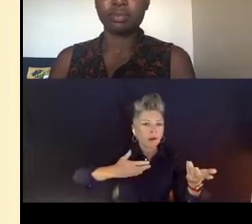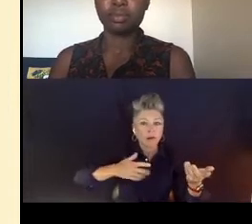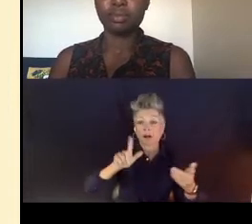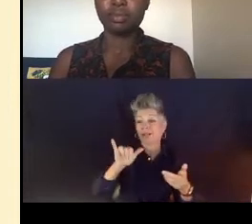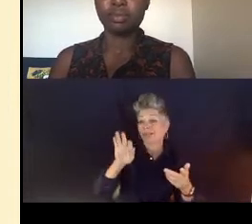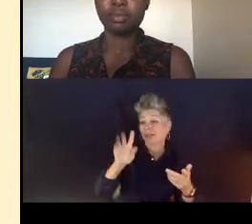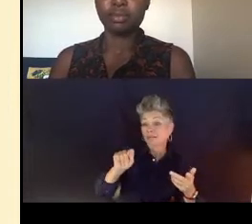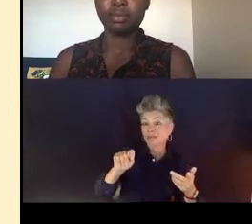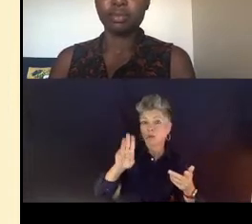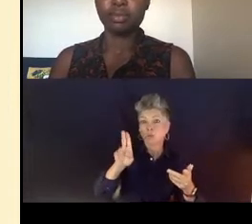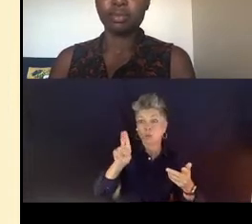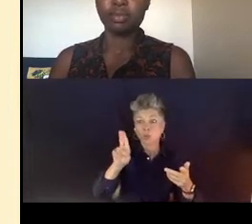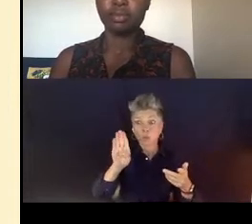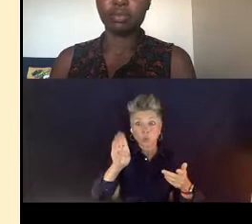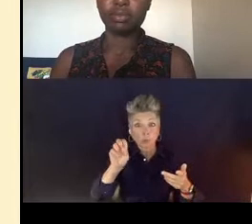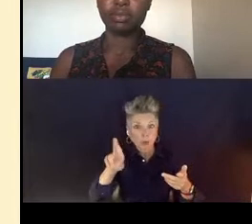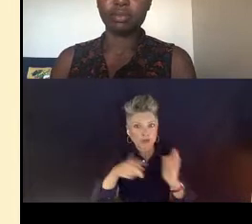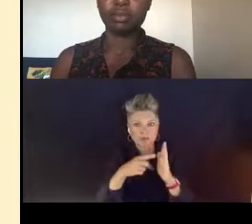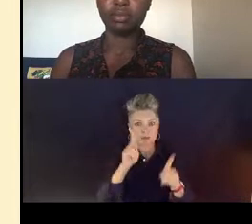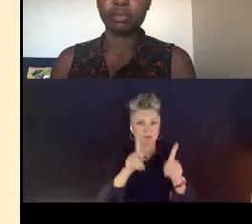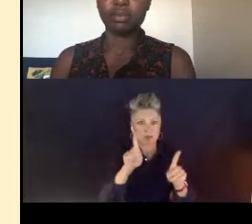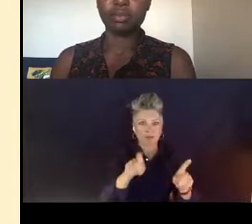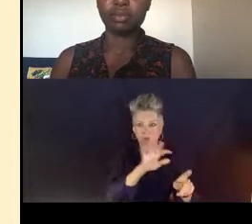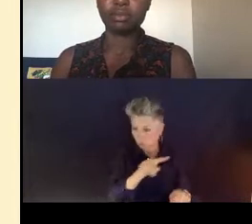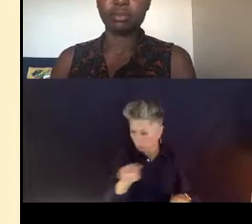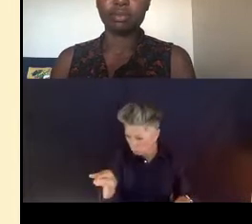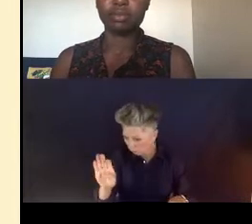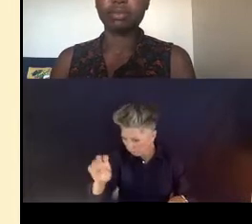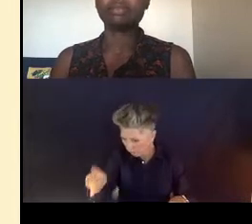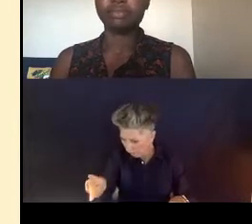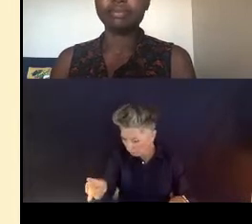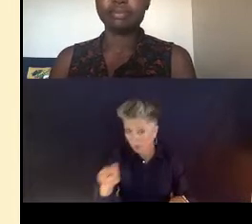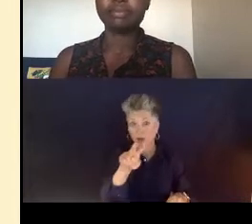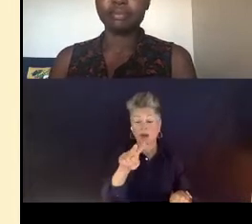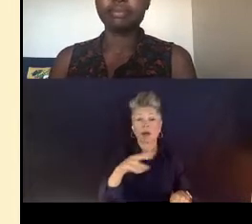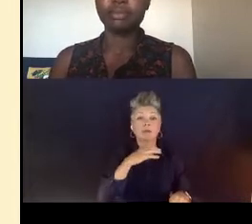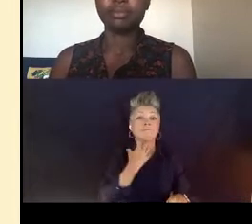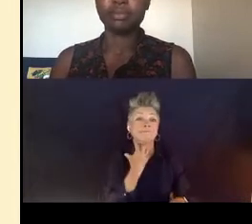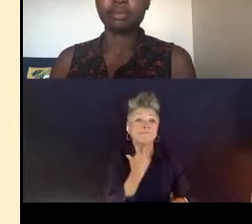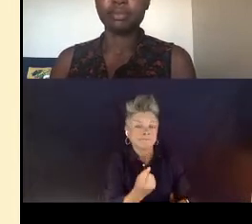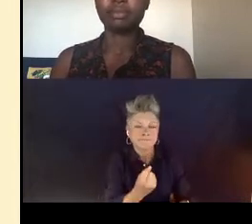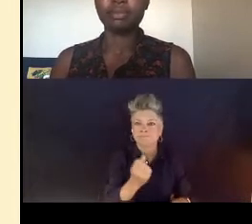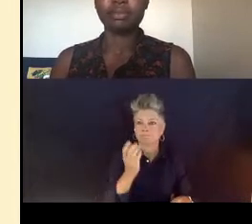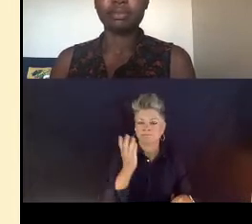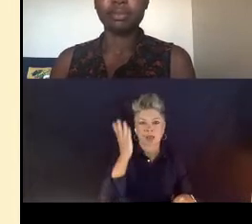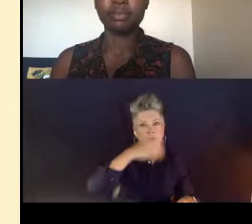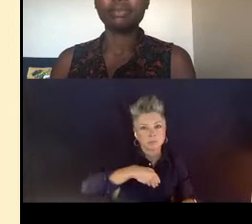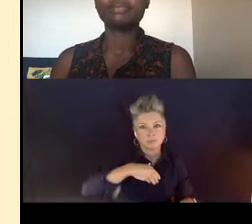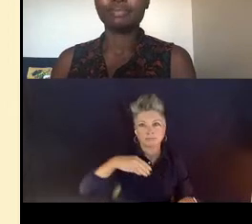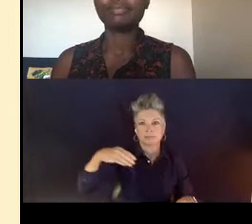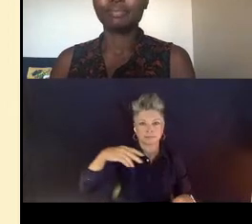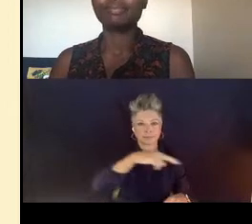people have to take their eyes off the road and look at a map to get where they're going, and you may actually miss the crosswalk.